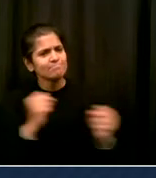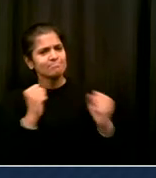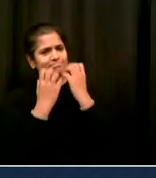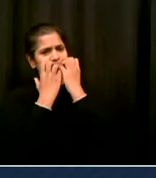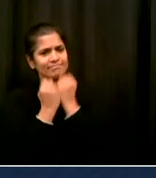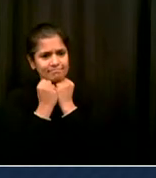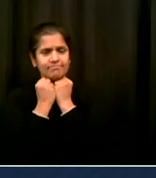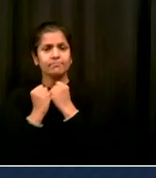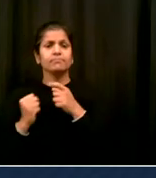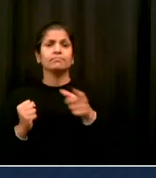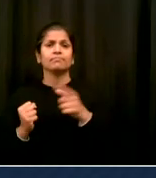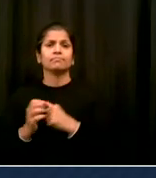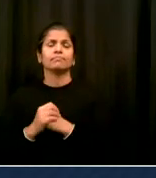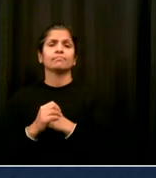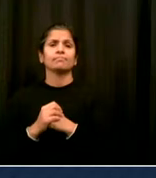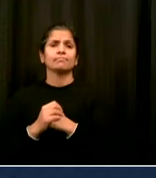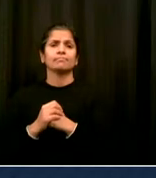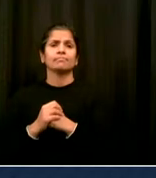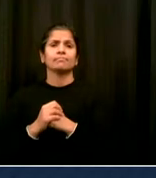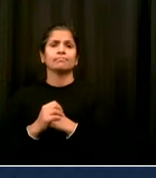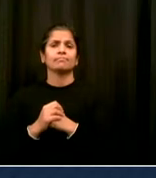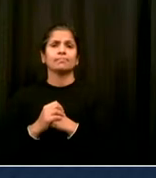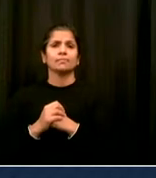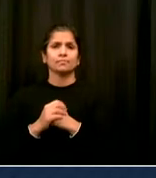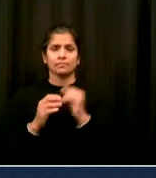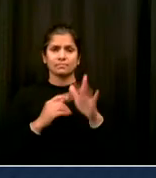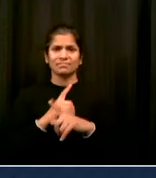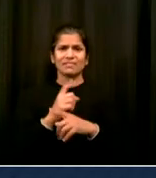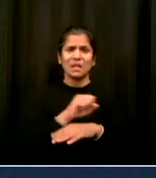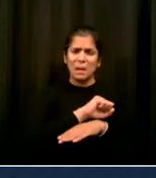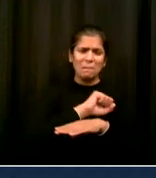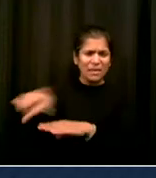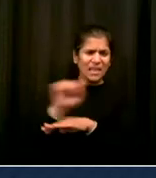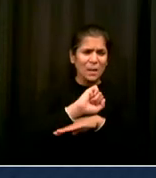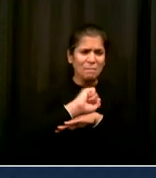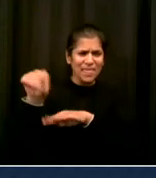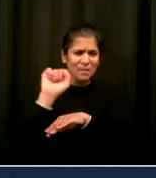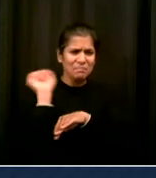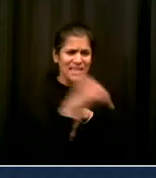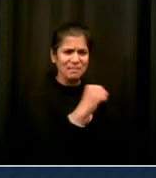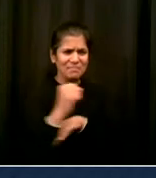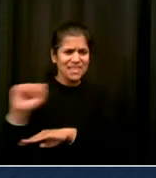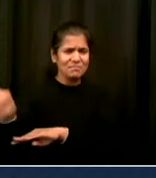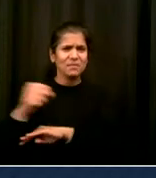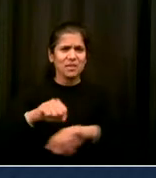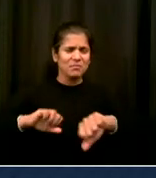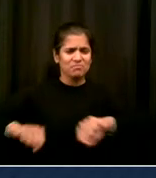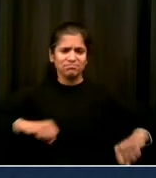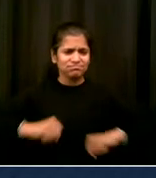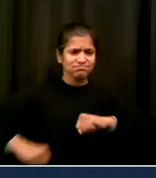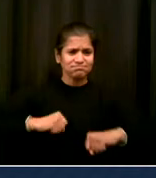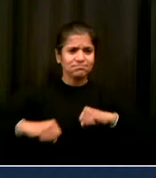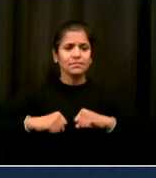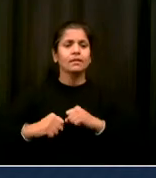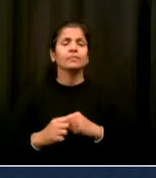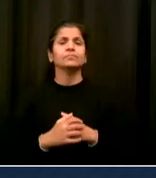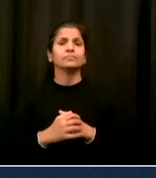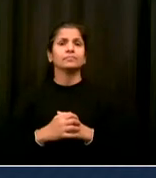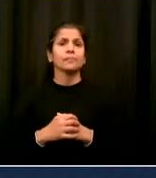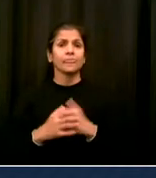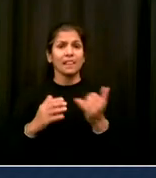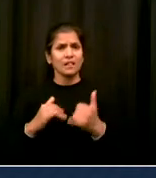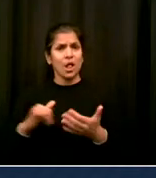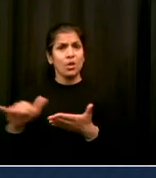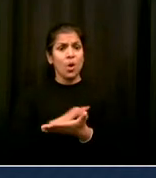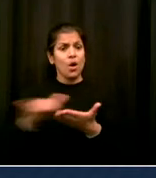incredible challenges they overcame, whether you're talking about the way this city ended up creating its own ventilators, its own PPE,